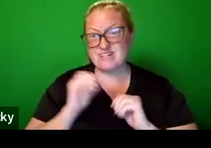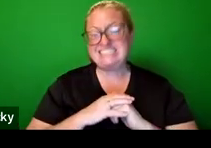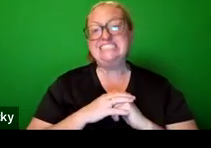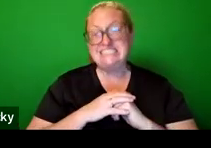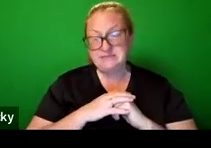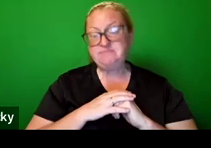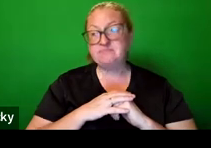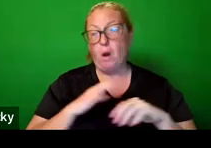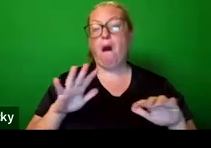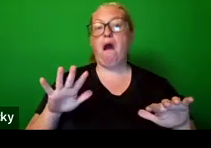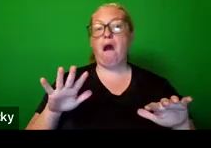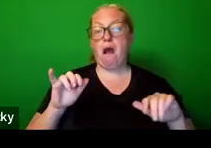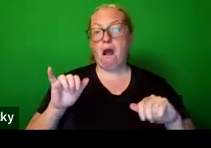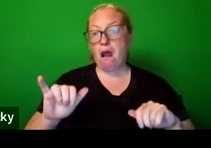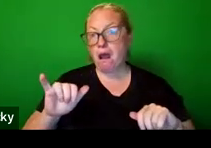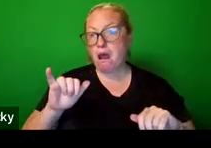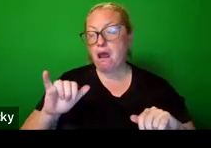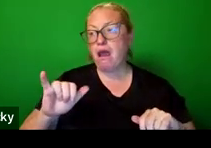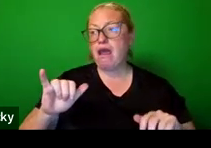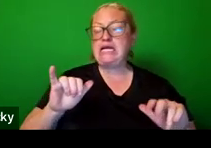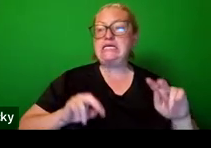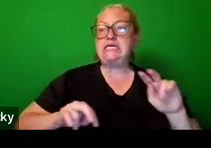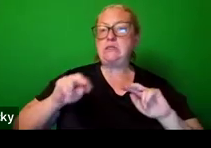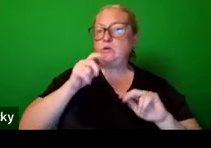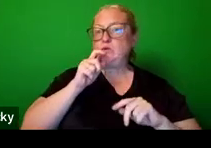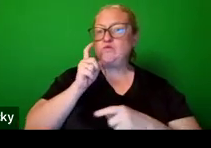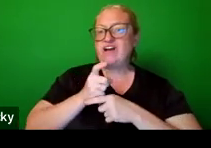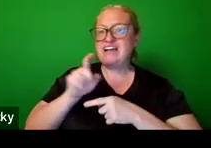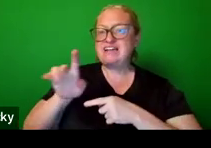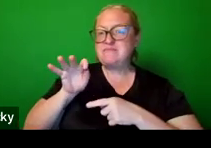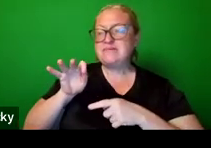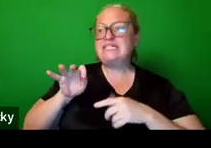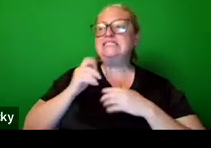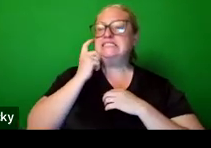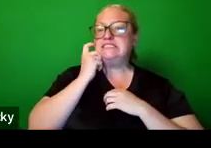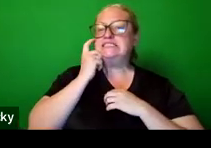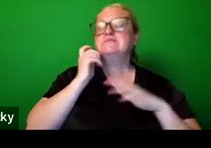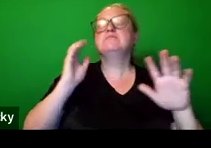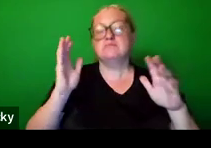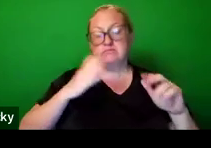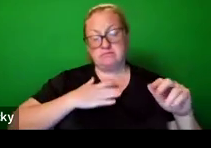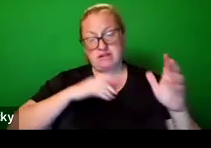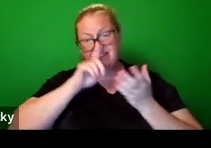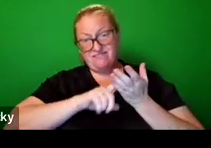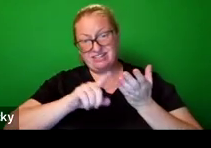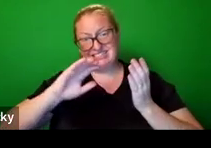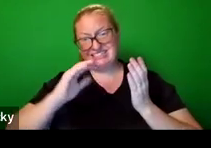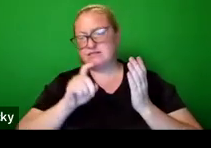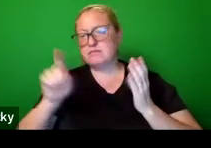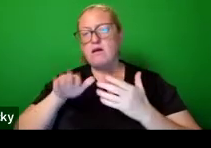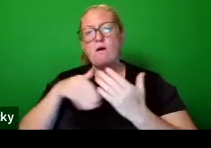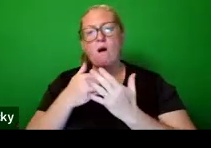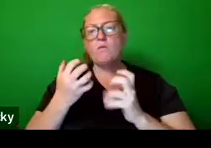make pause for finding who is the right person. In my investigation for this, we found that they all wanted to expand their